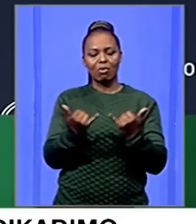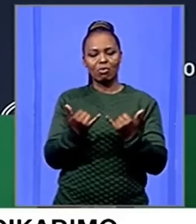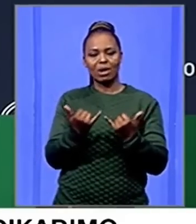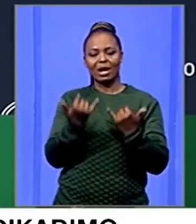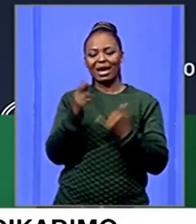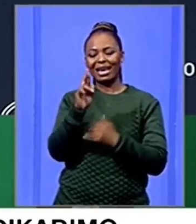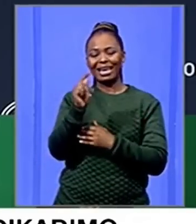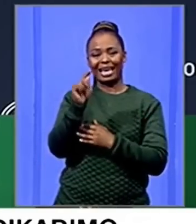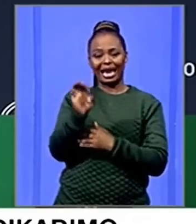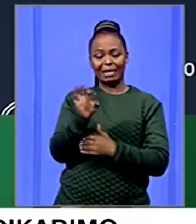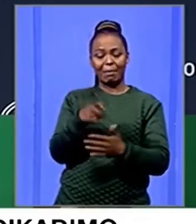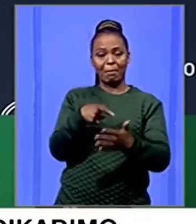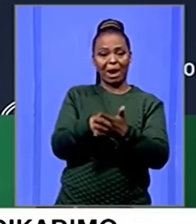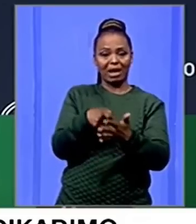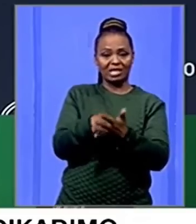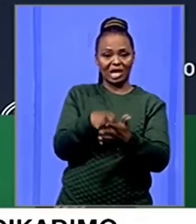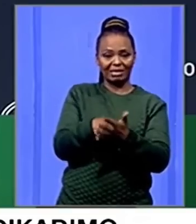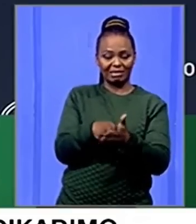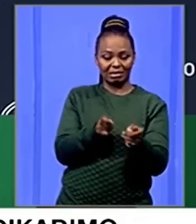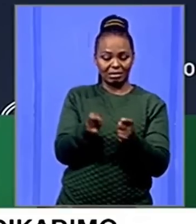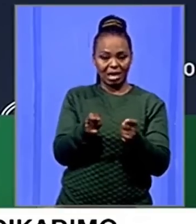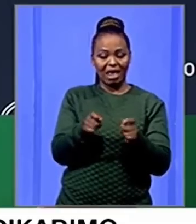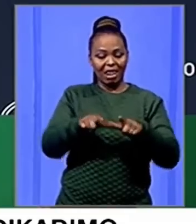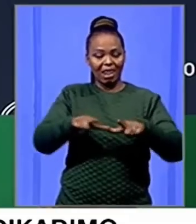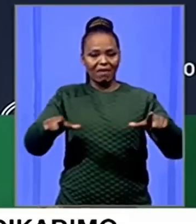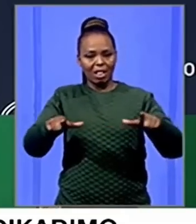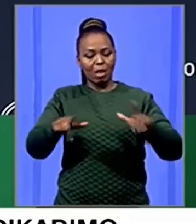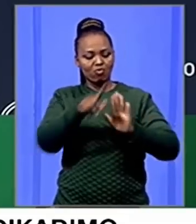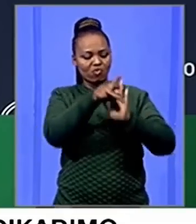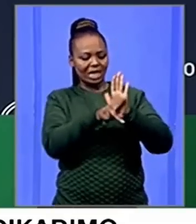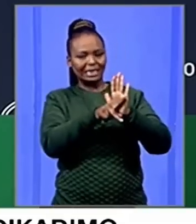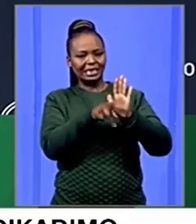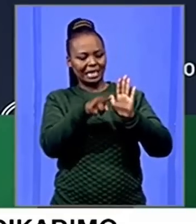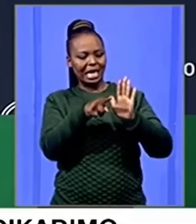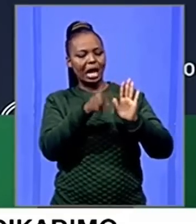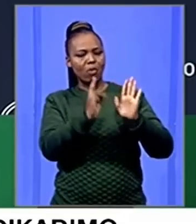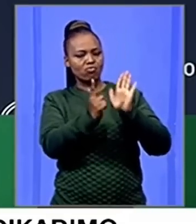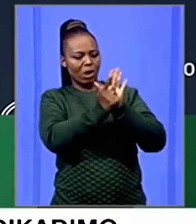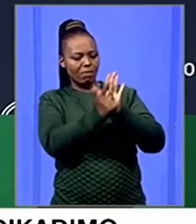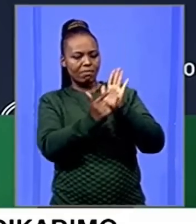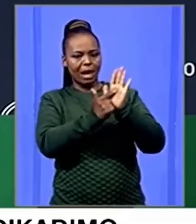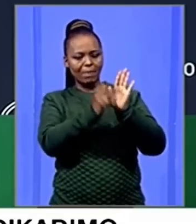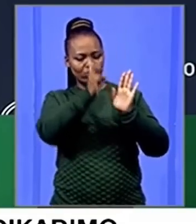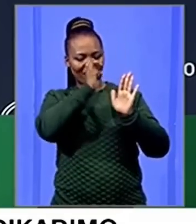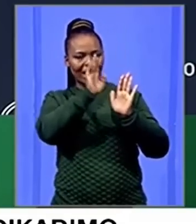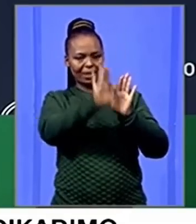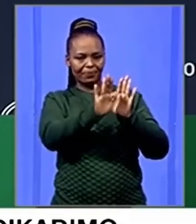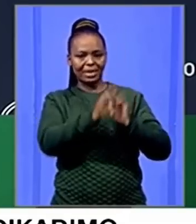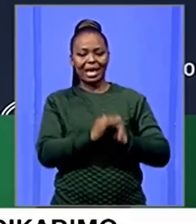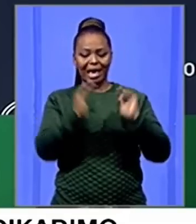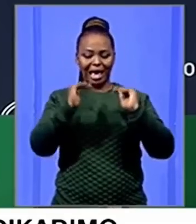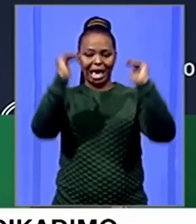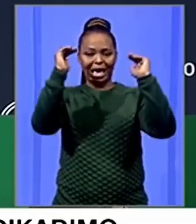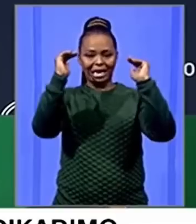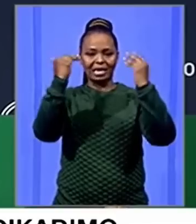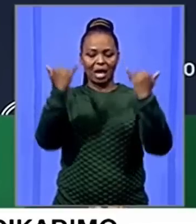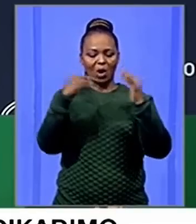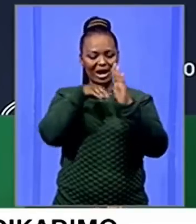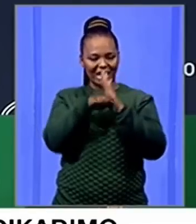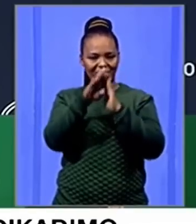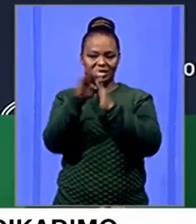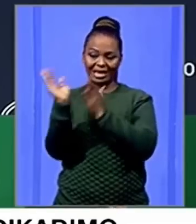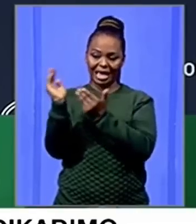level, policy is restrictive, consistent with still high inflation expectations